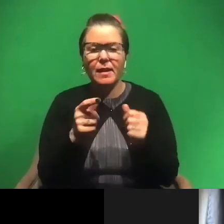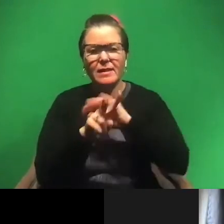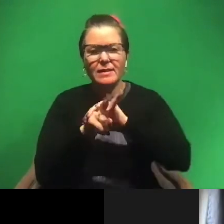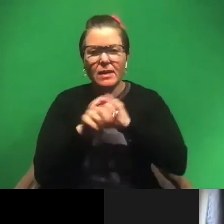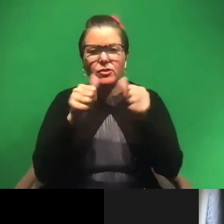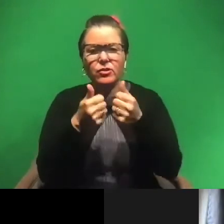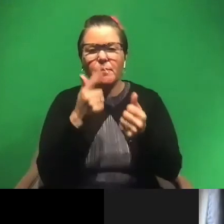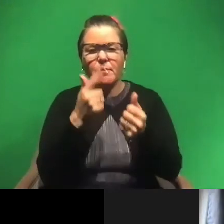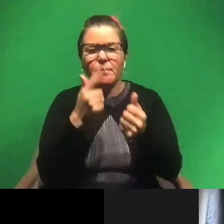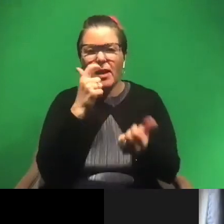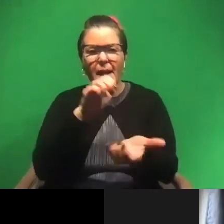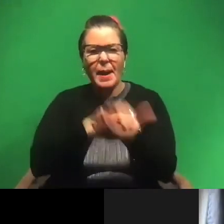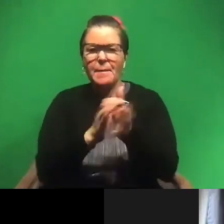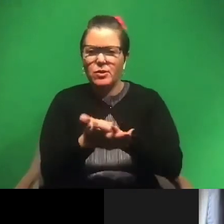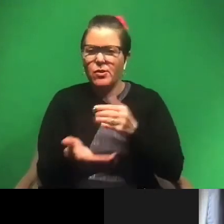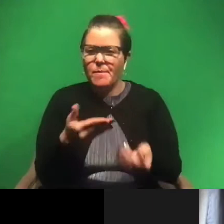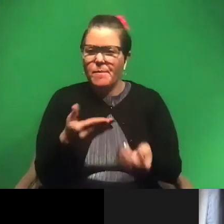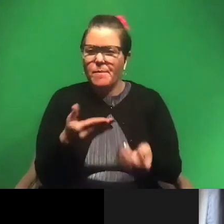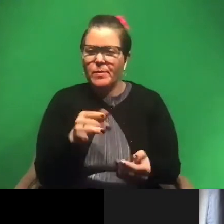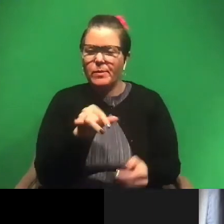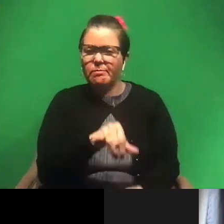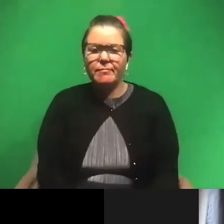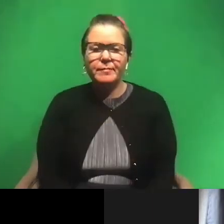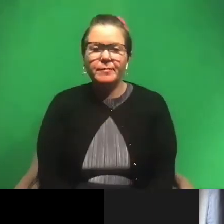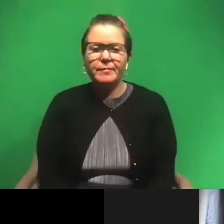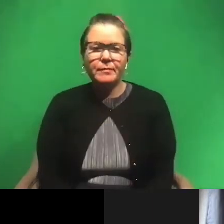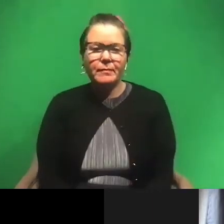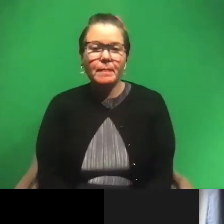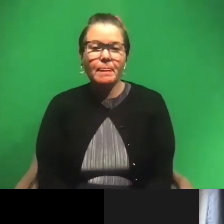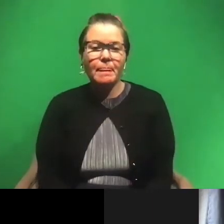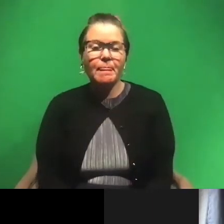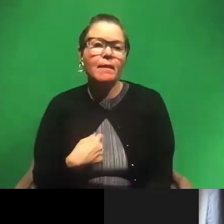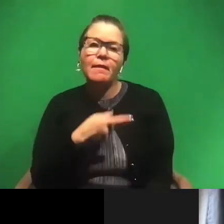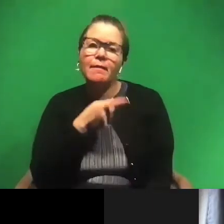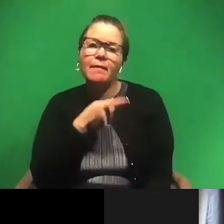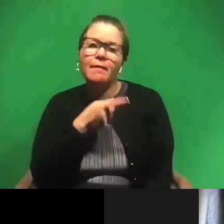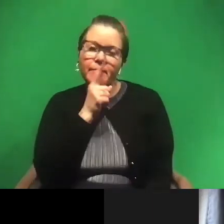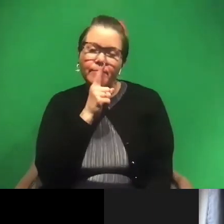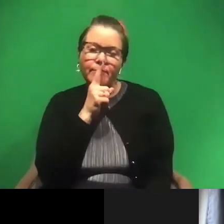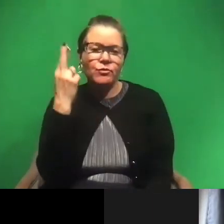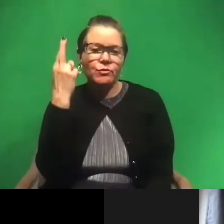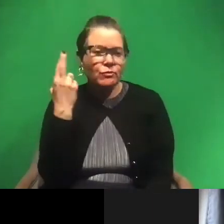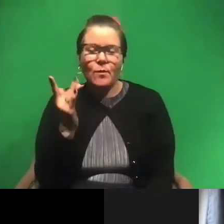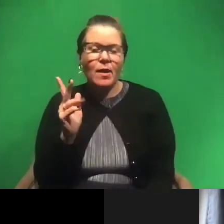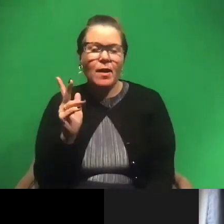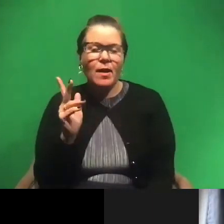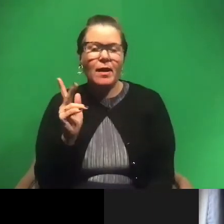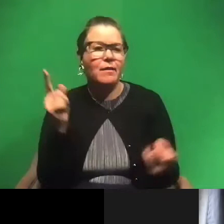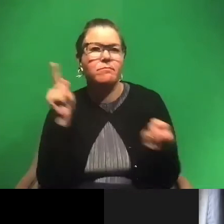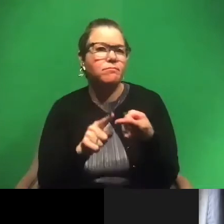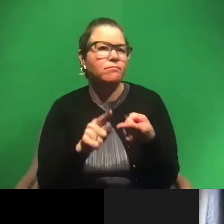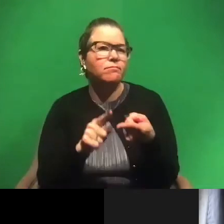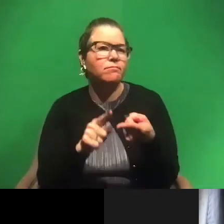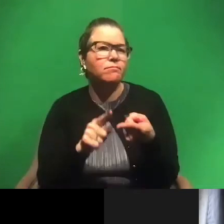hamburger. And I'm not going to say that's the reason why they don't exist anymore, but it has something to do with it.